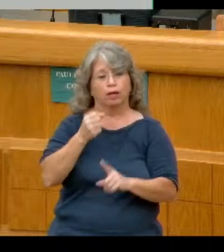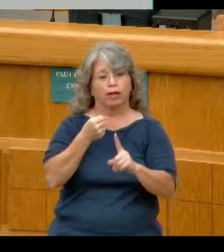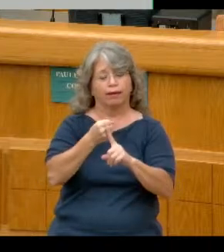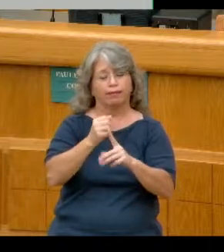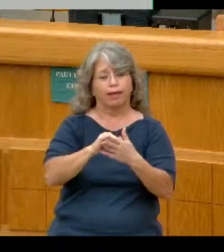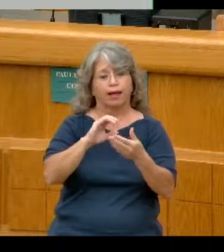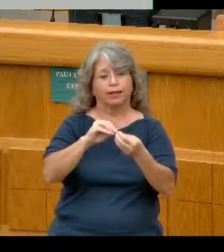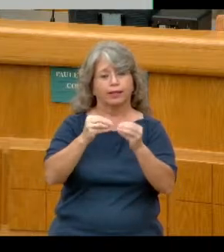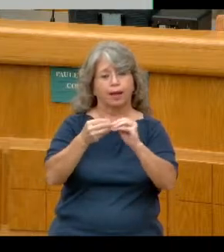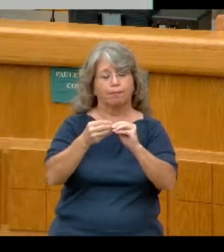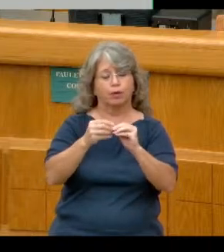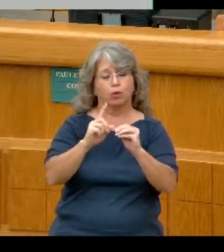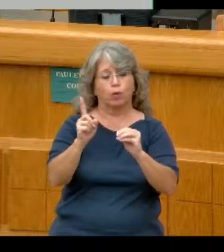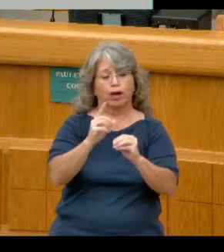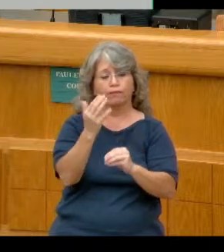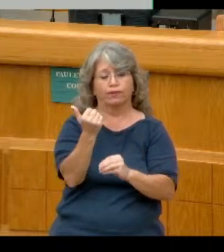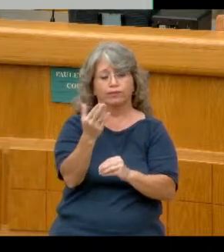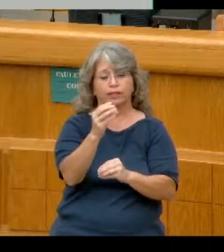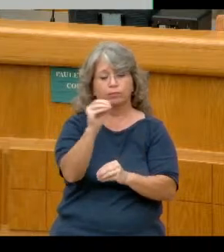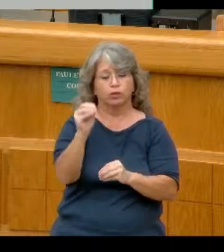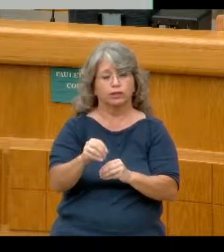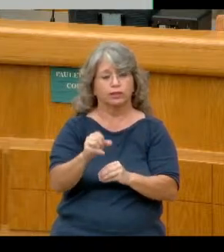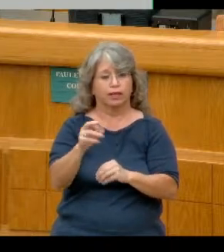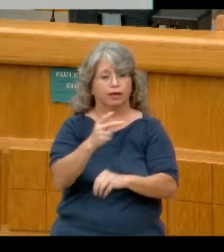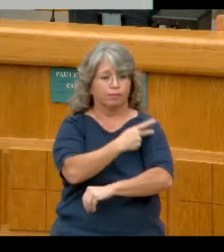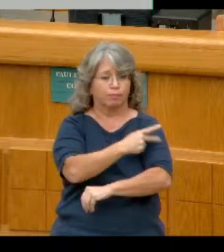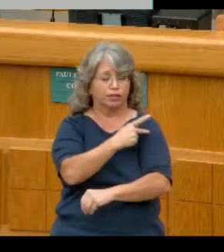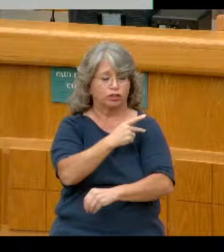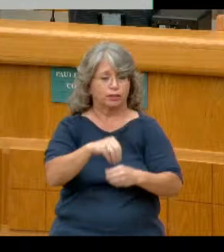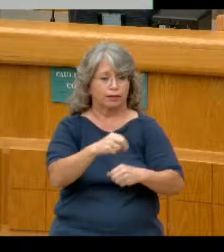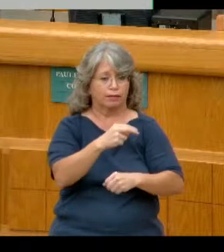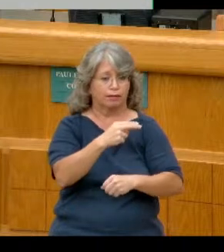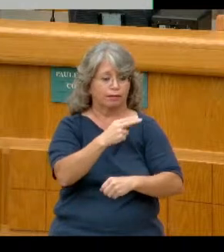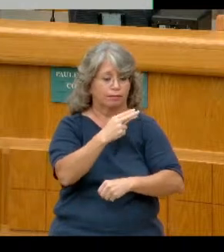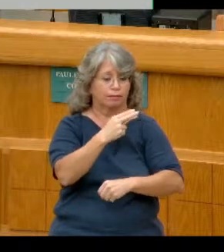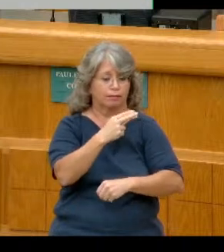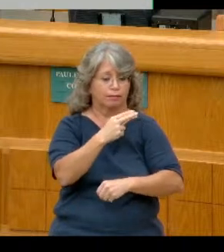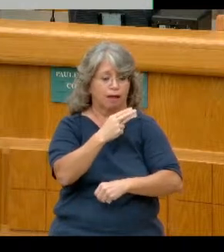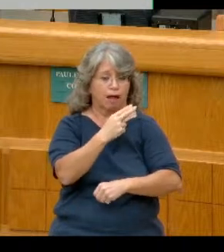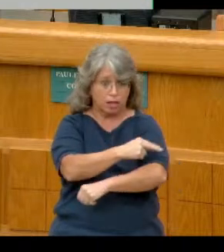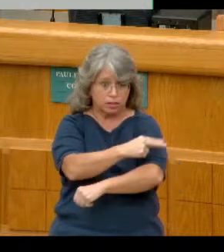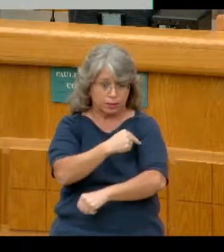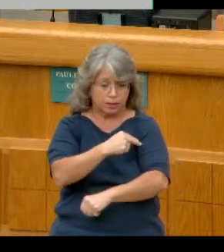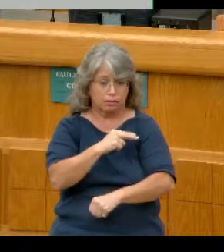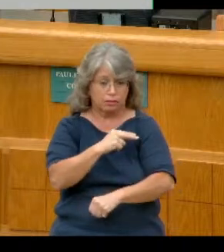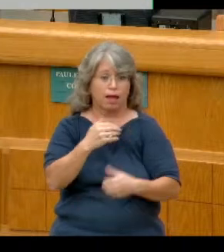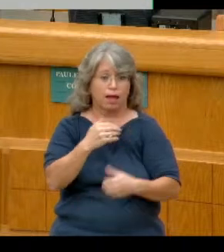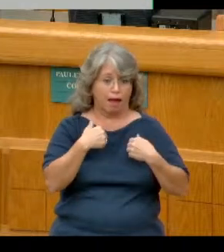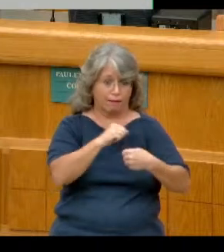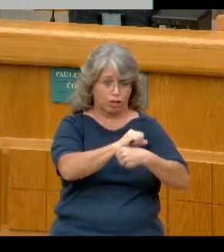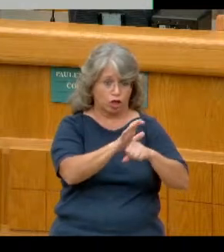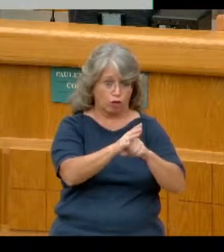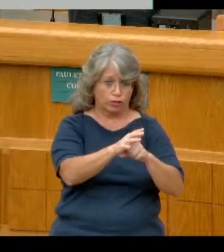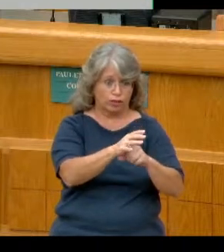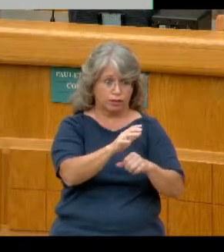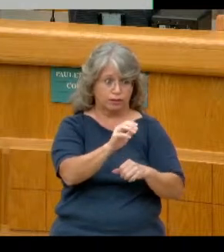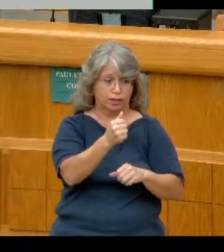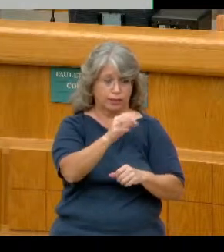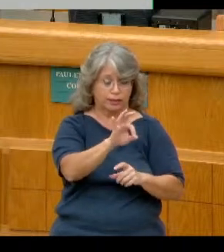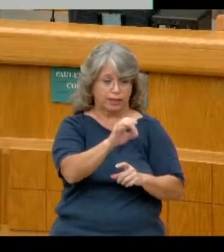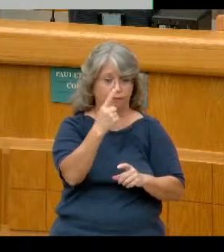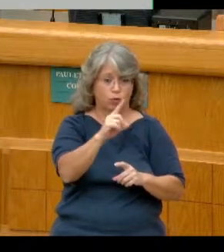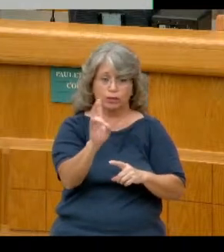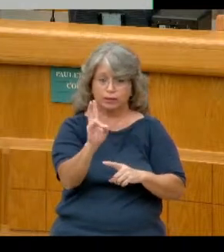the hospital are positive for COVID-19 for 7 days in a row, then Open Texas Phase 3 can be rolled back